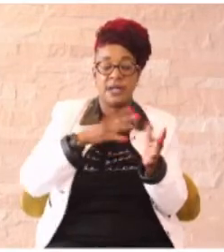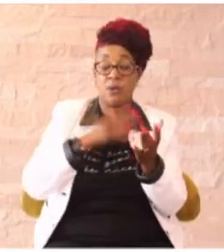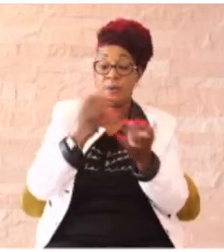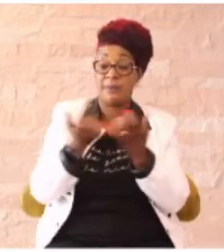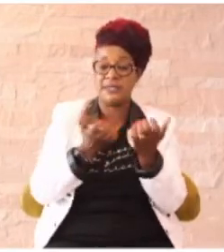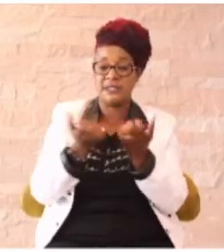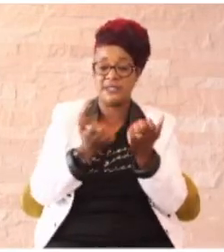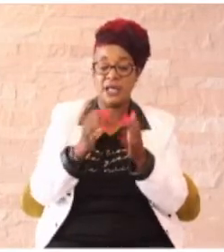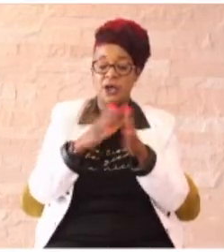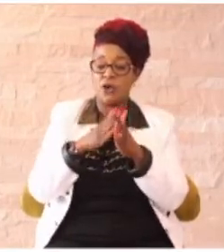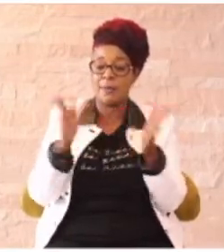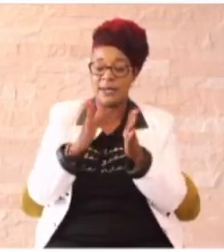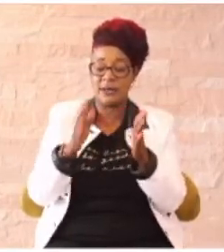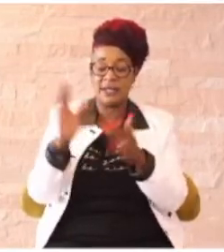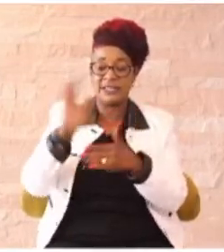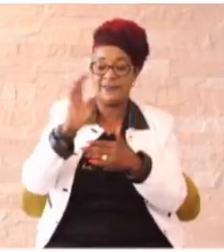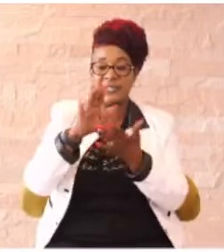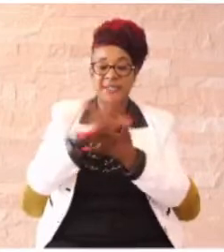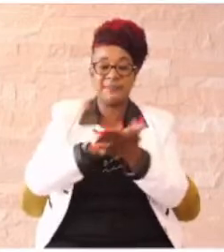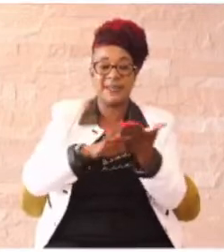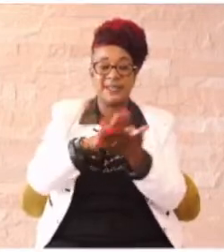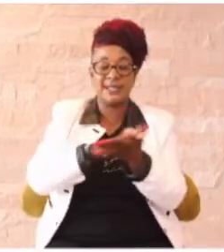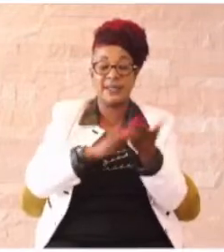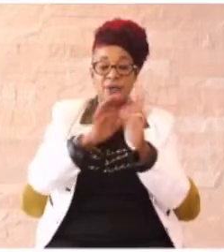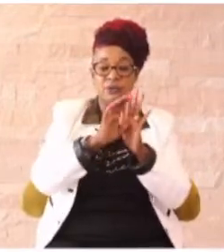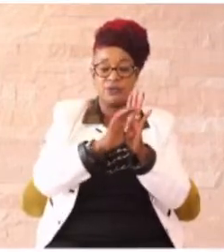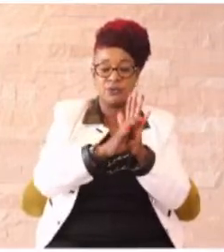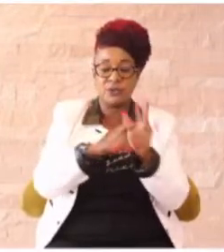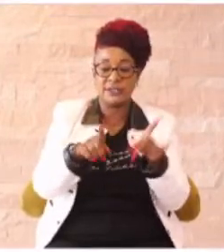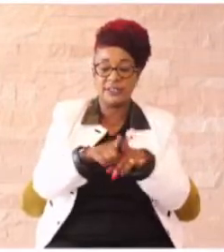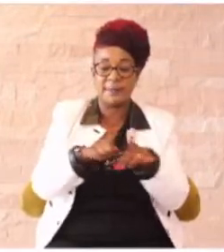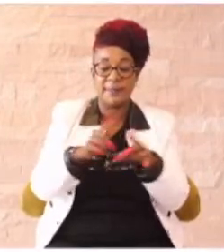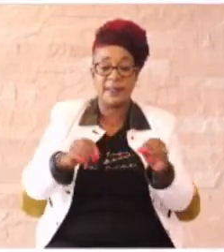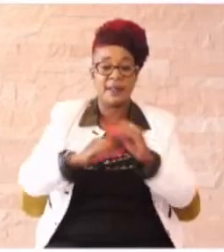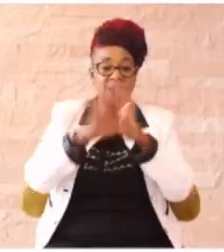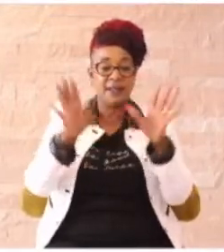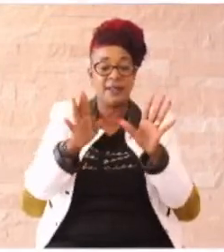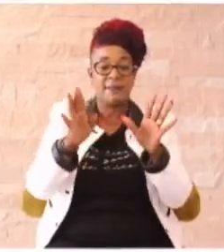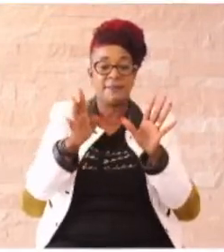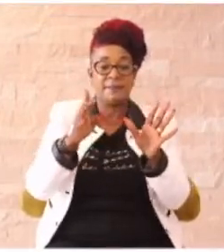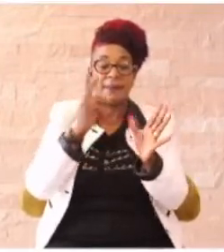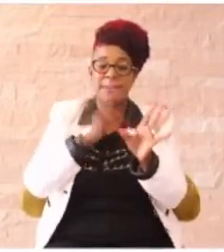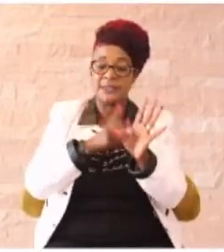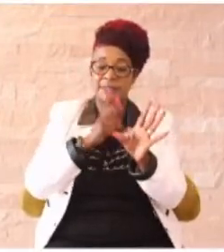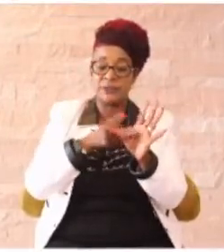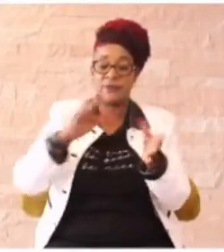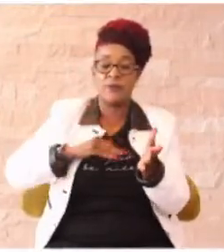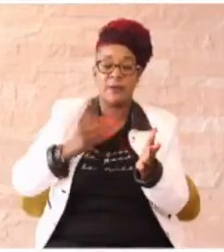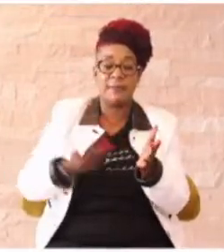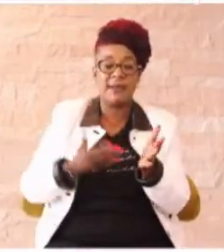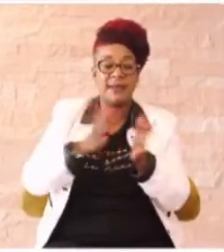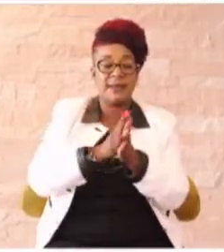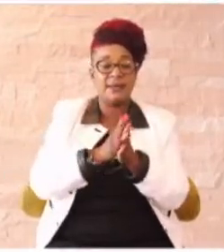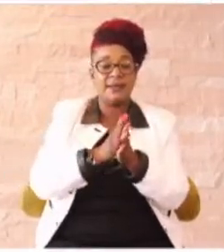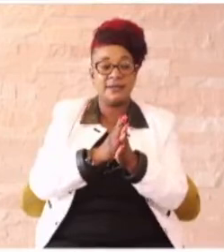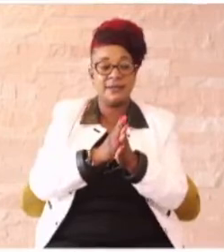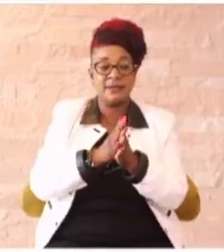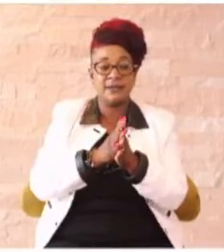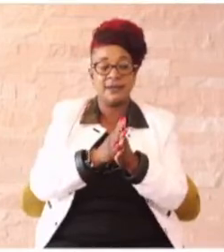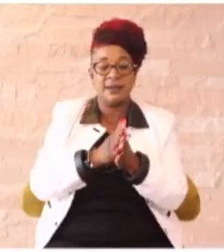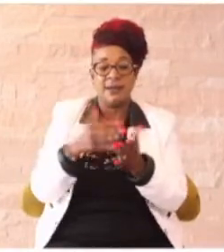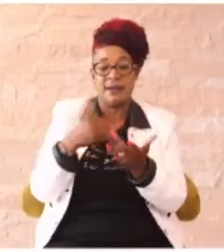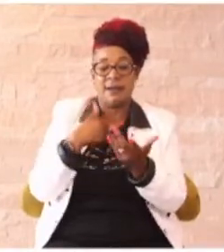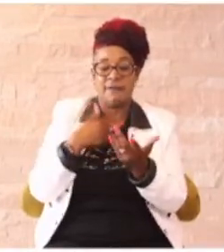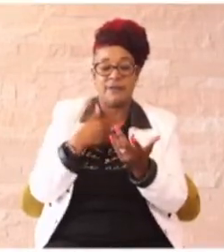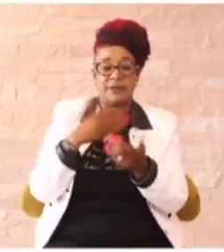of civic space, and the constitutions clearly stated the participations of women and has a quota system